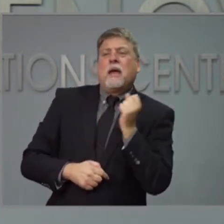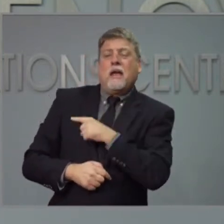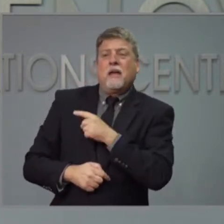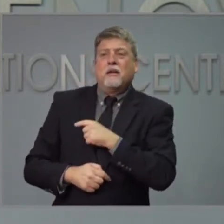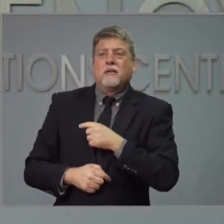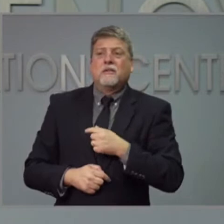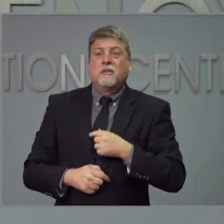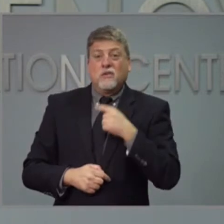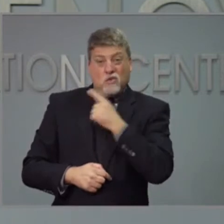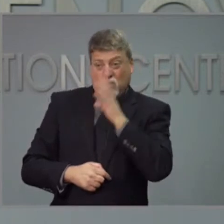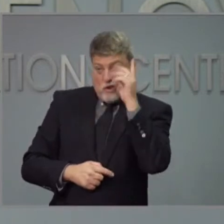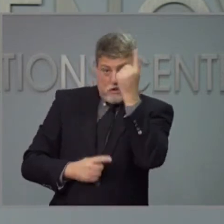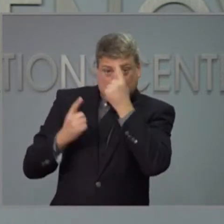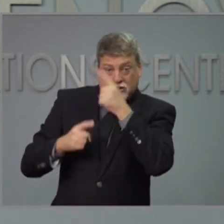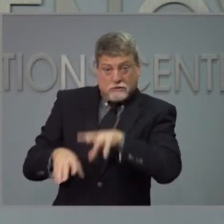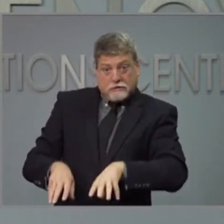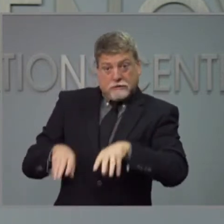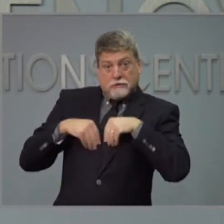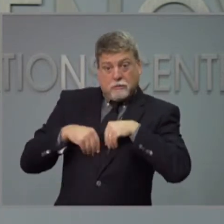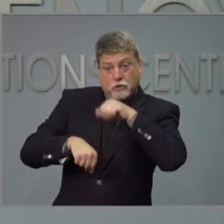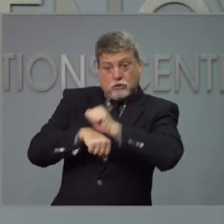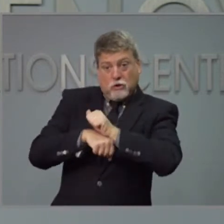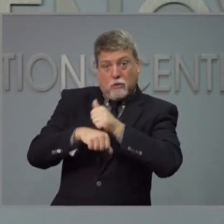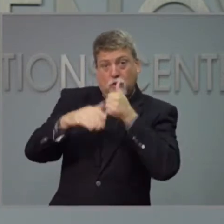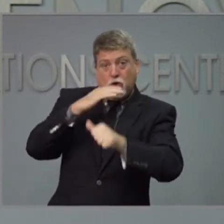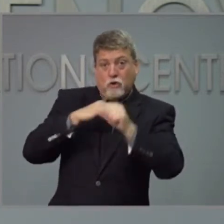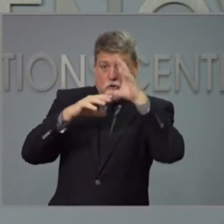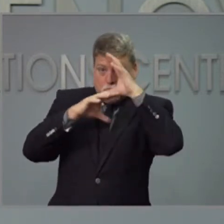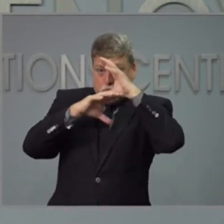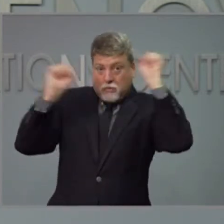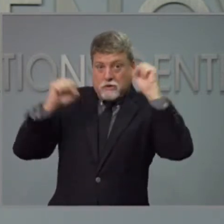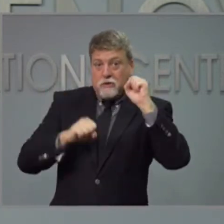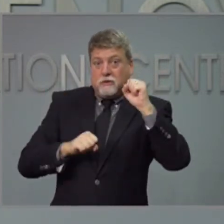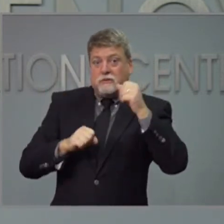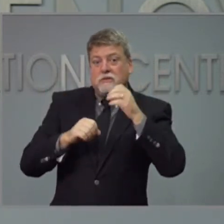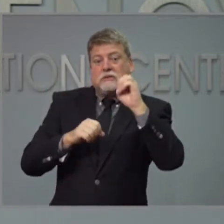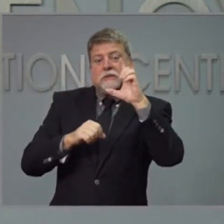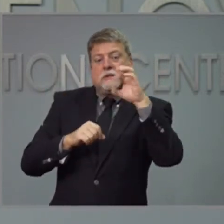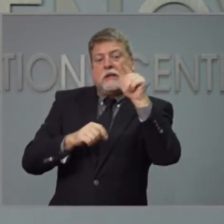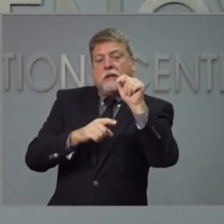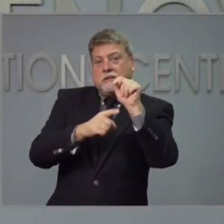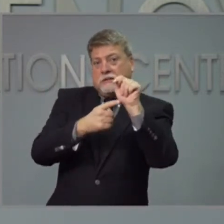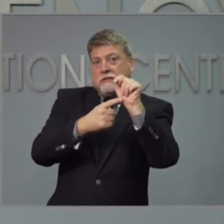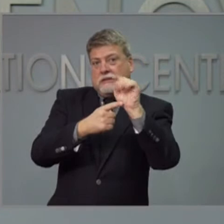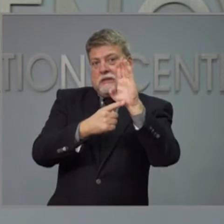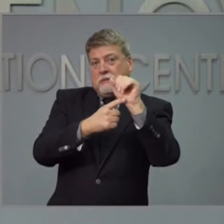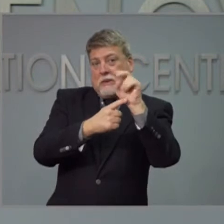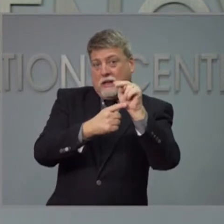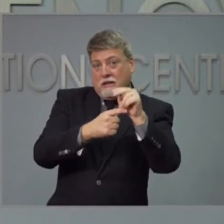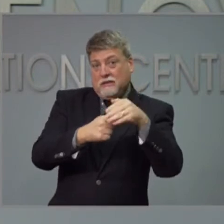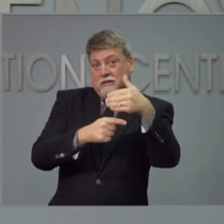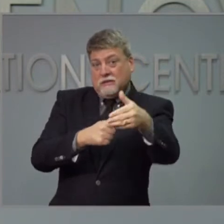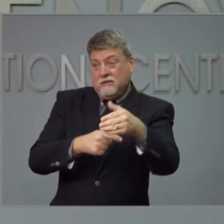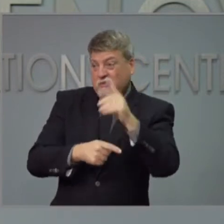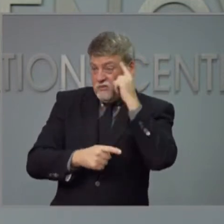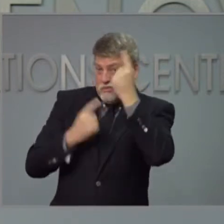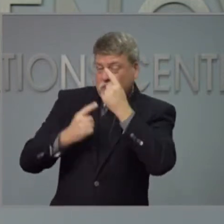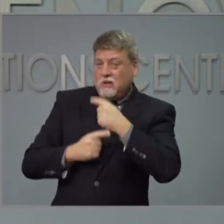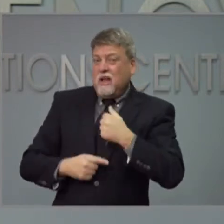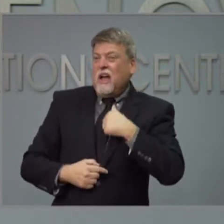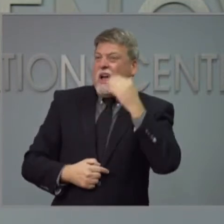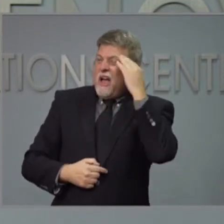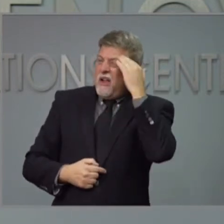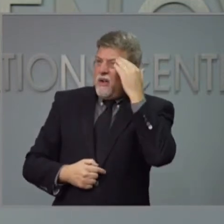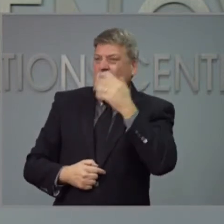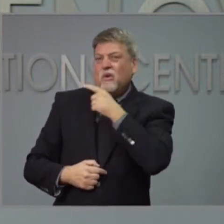in a Biden administration? And has anyone from his campaign or transition team approached you about any such opportunities? I know you're committed